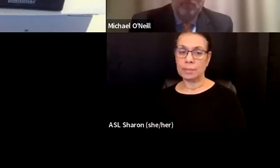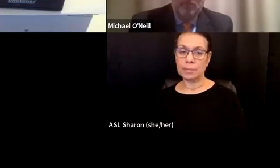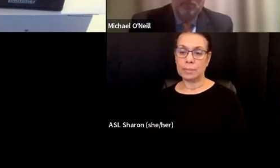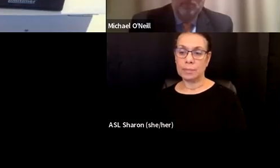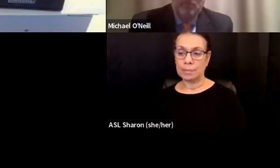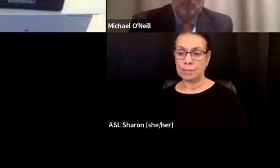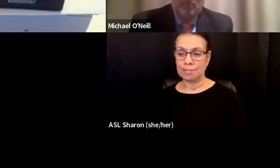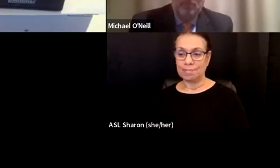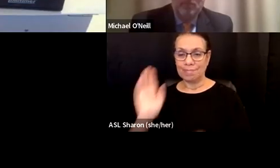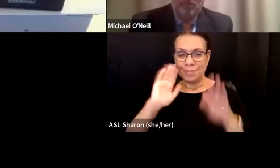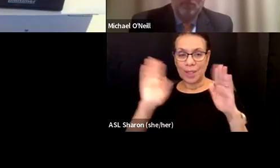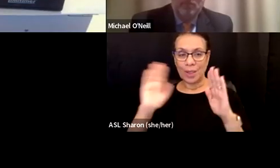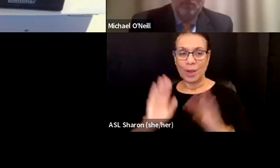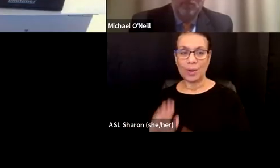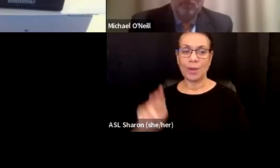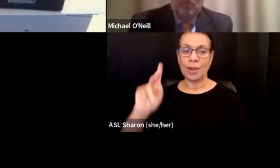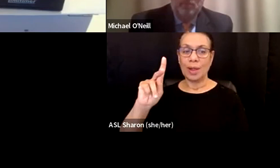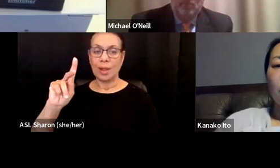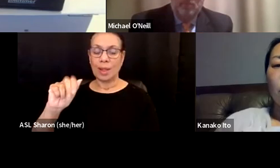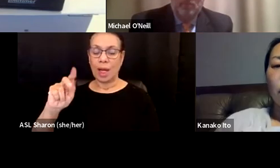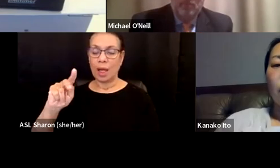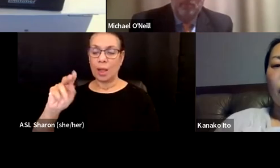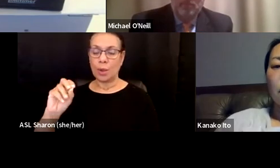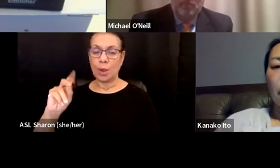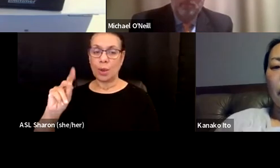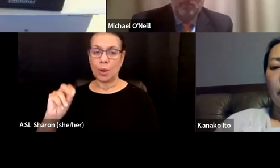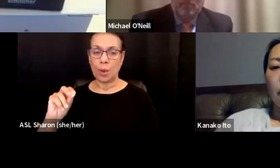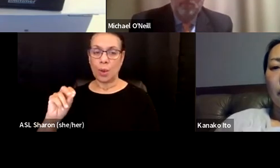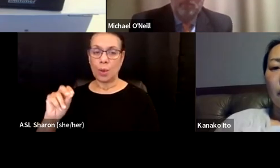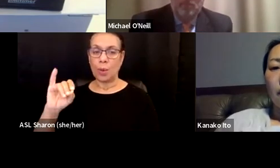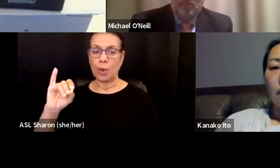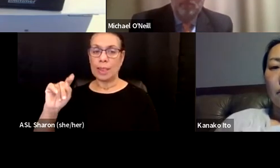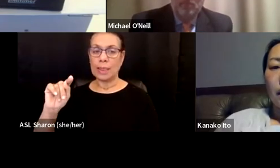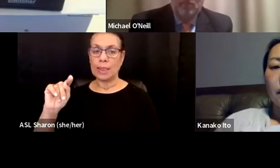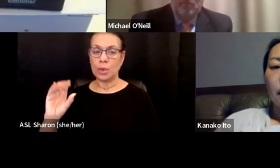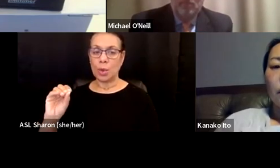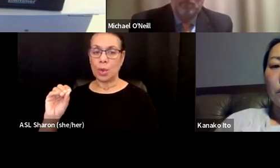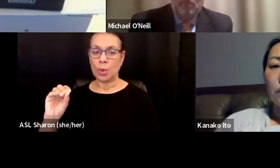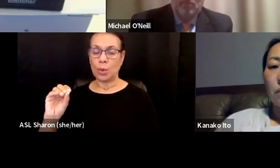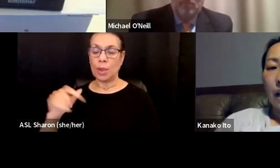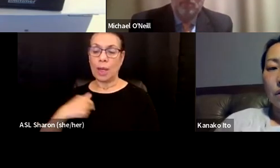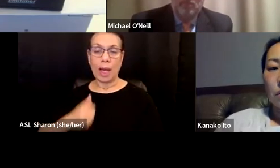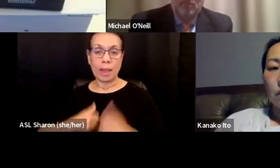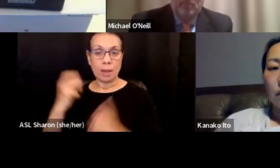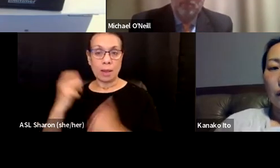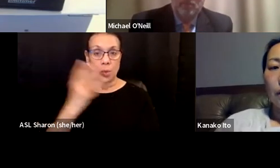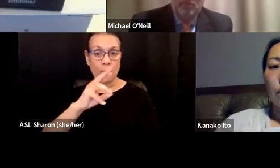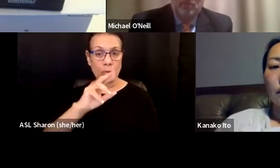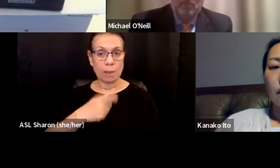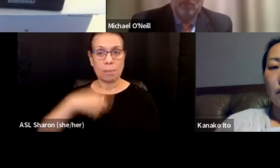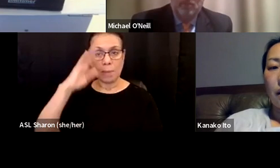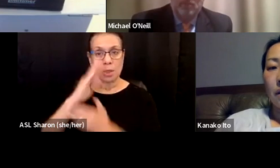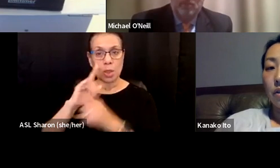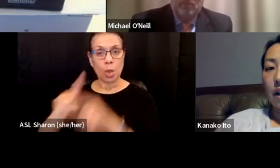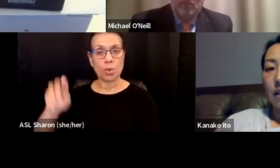hello my name is conoco ito i live in west roxbury my son goes to manny school i